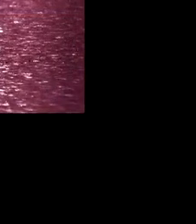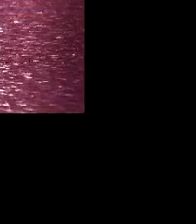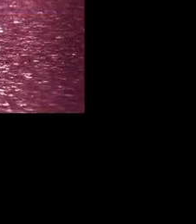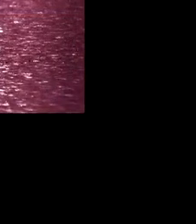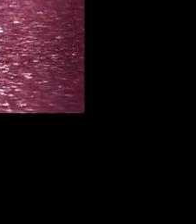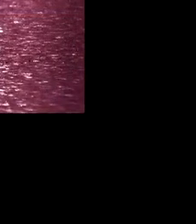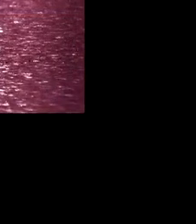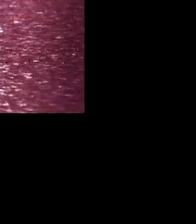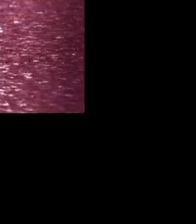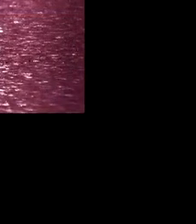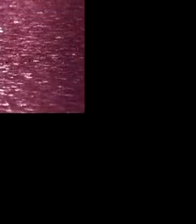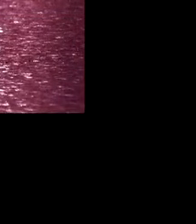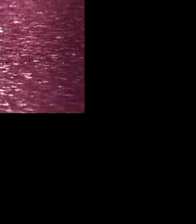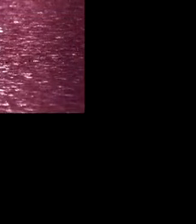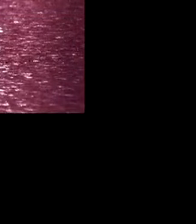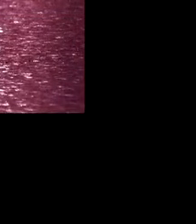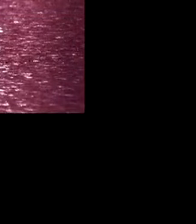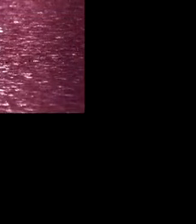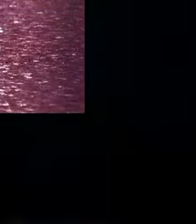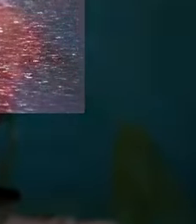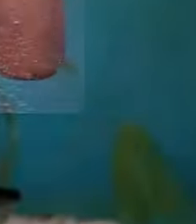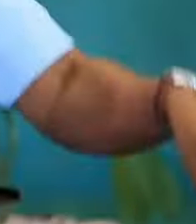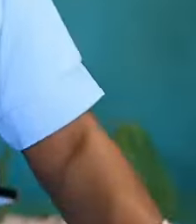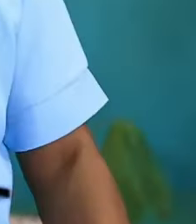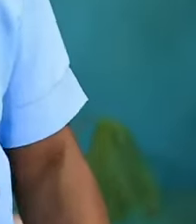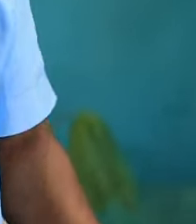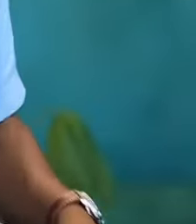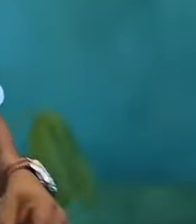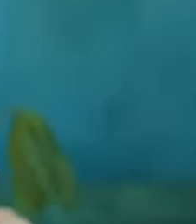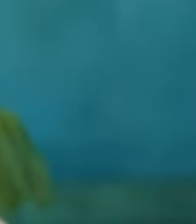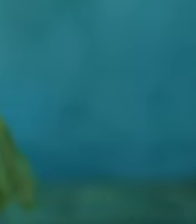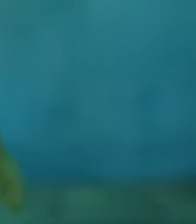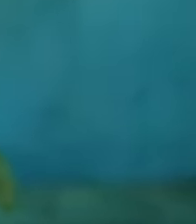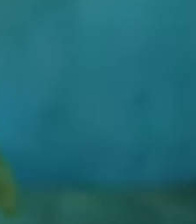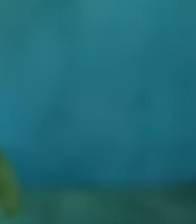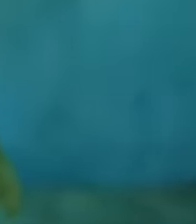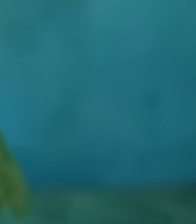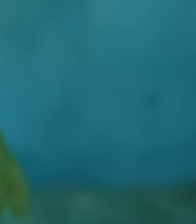If you are very dissatisfied with your singlehood state, trust me, you'll be dissatisfied with marriage.